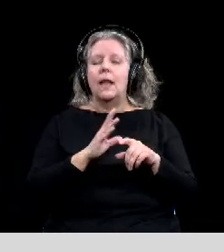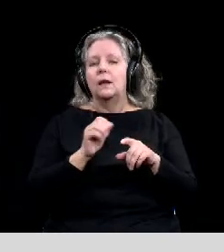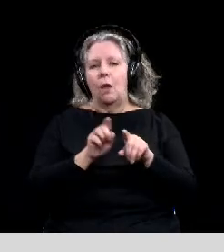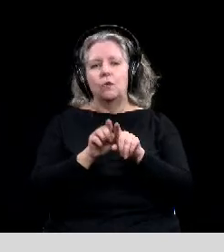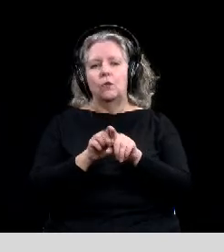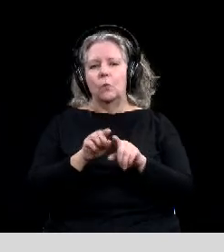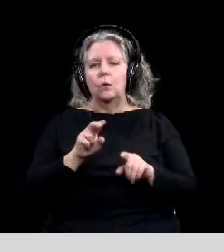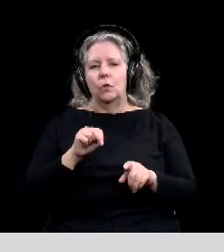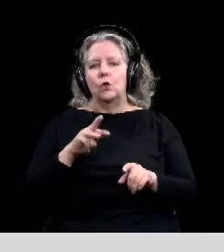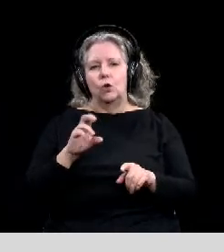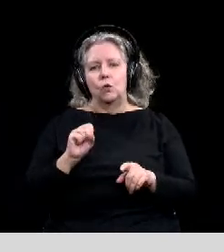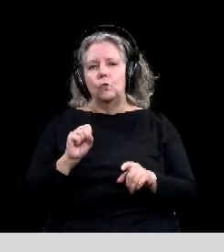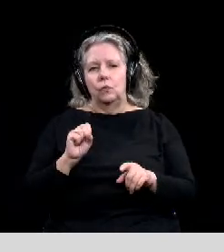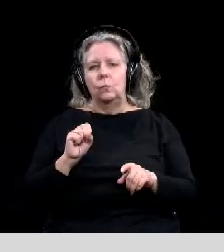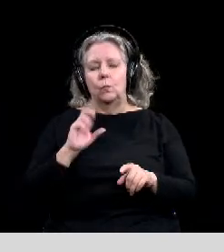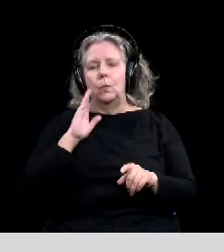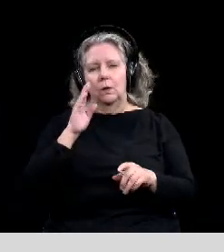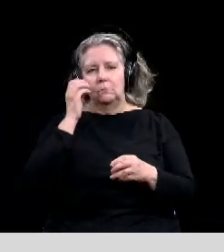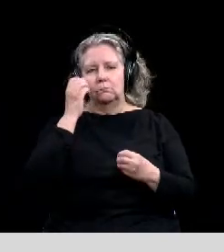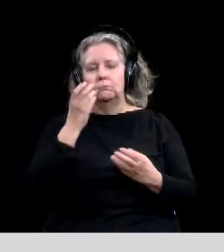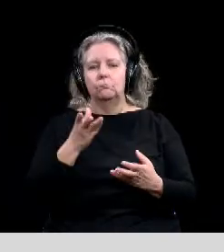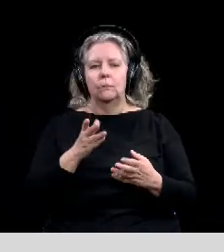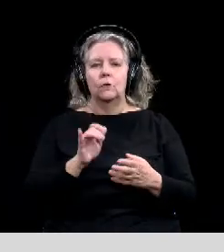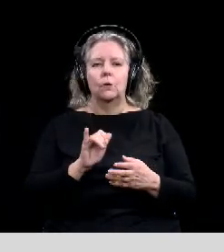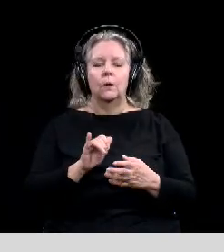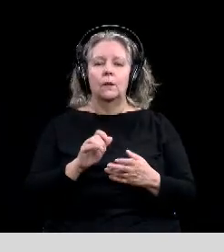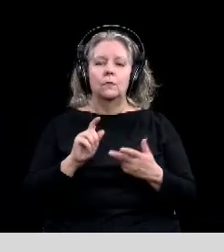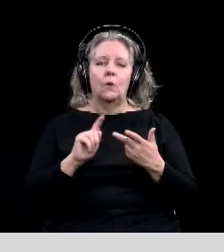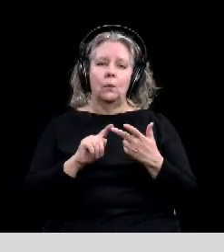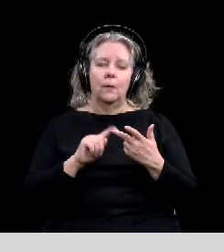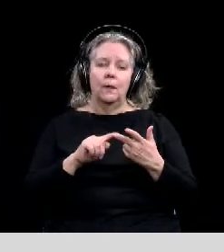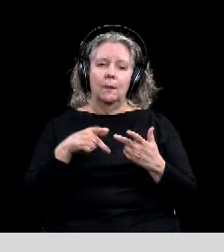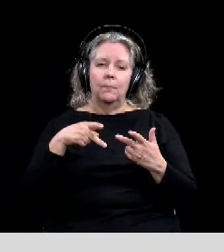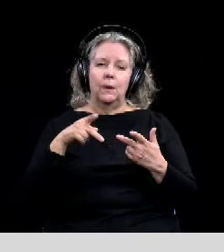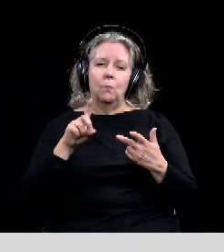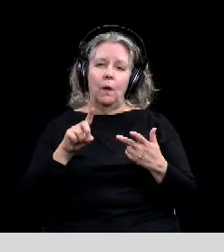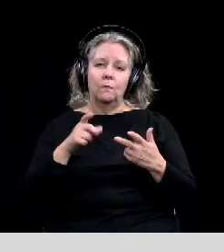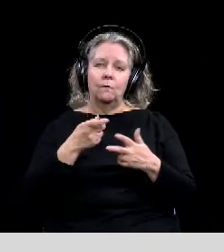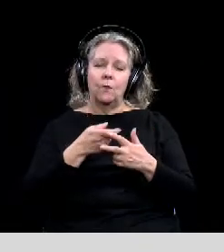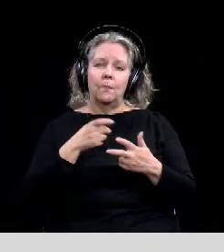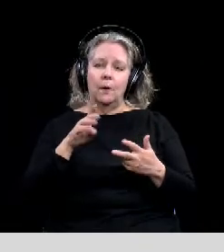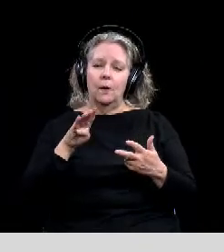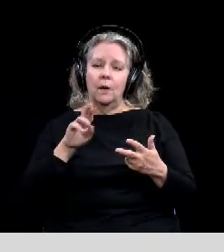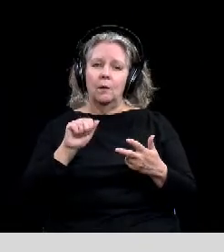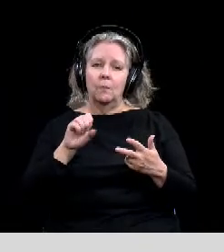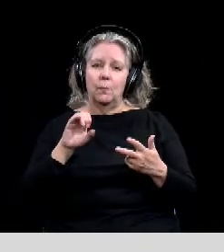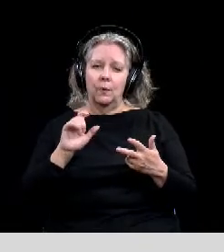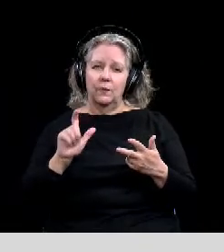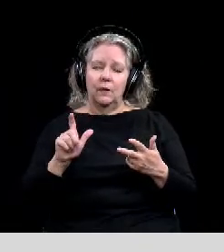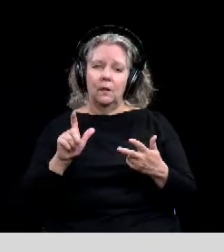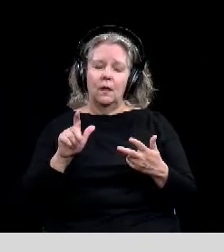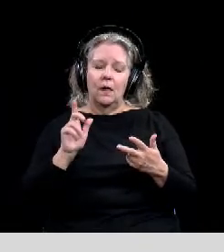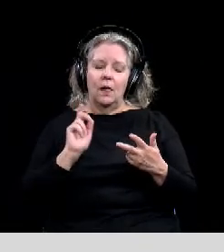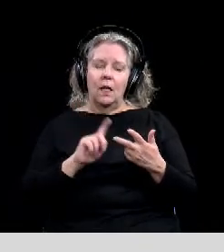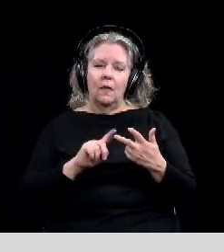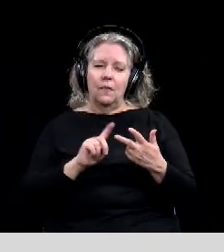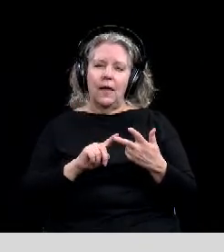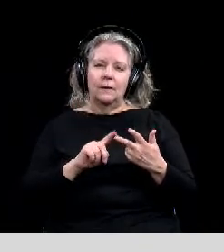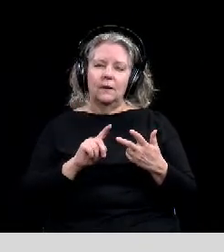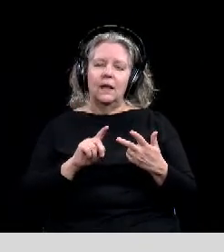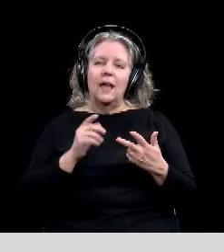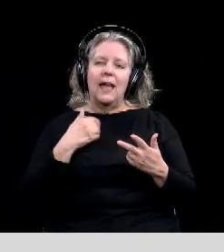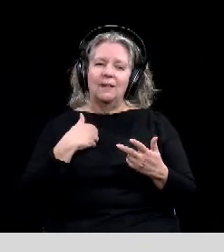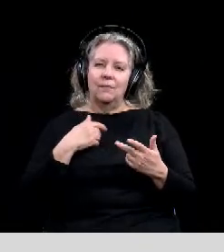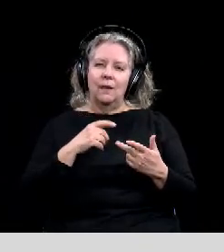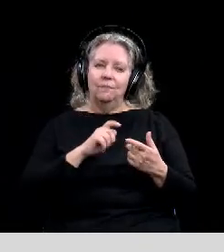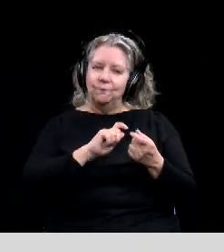variant, there are some mutations in this variant that may decrease its ability to be recognized by